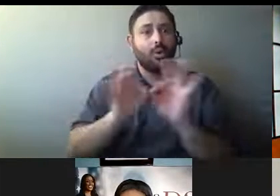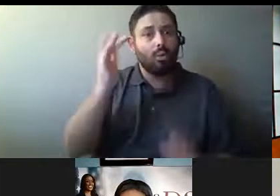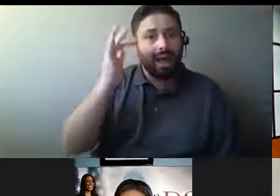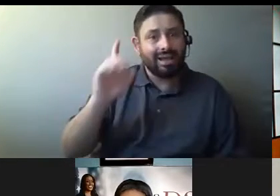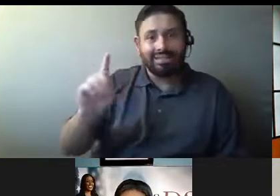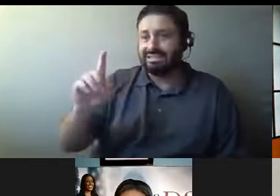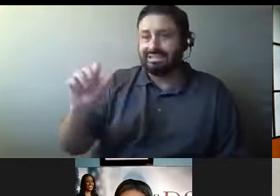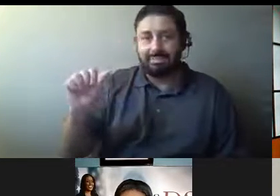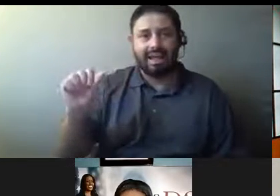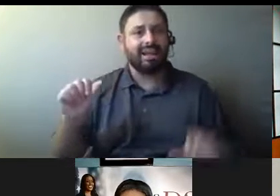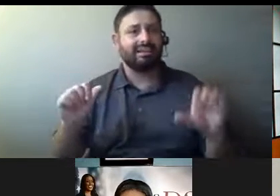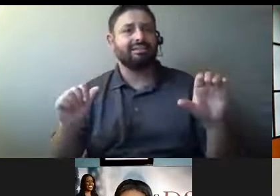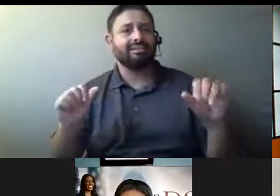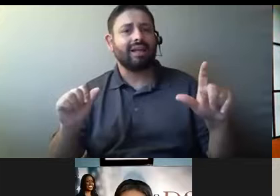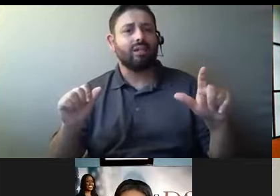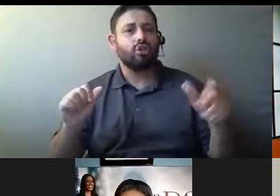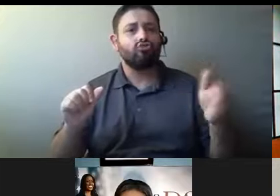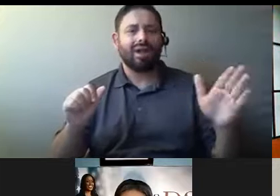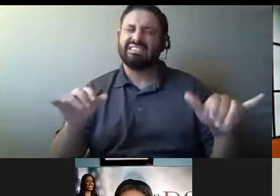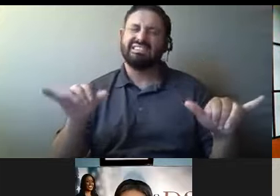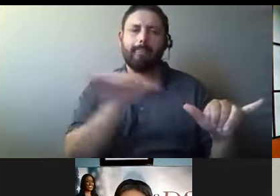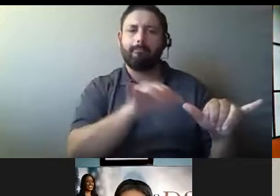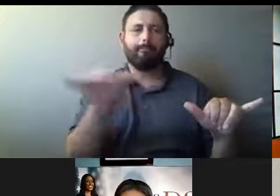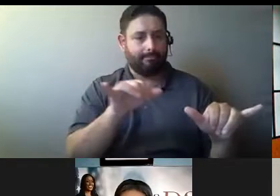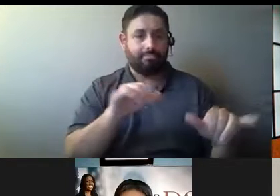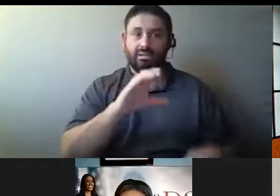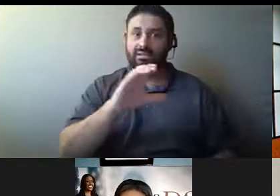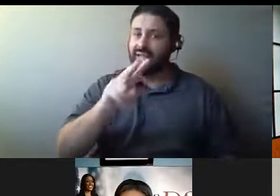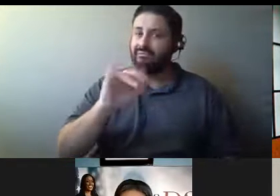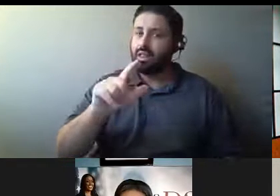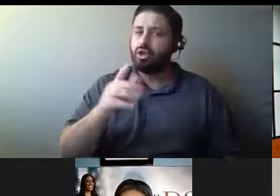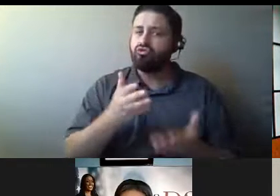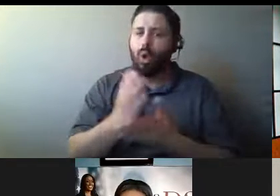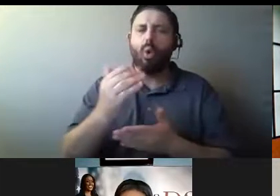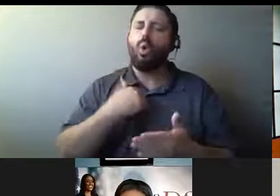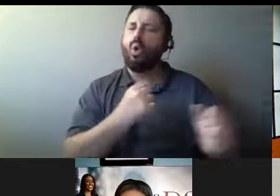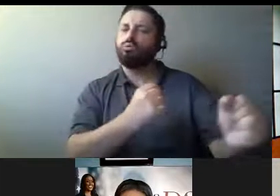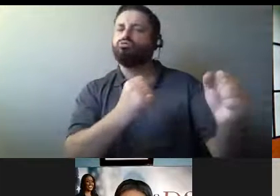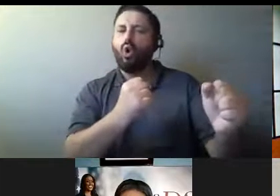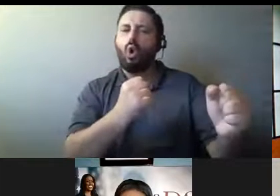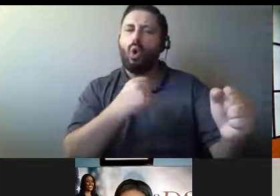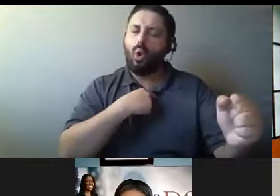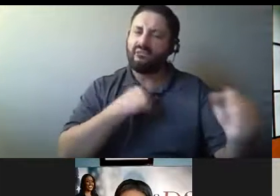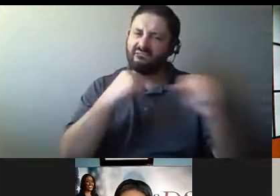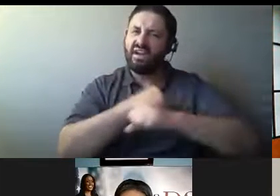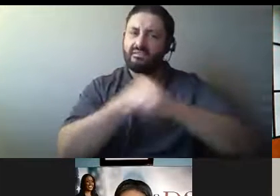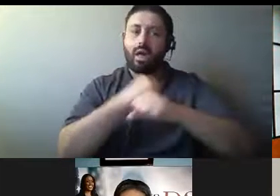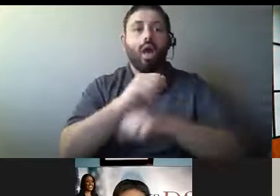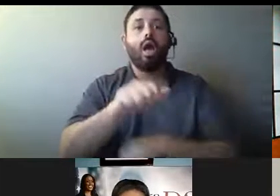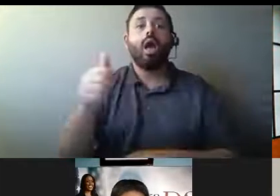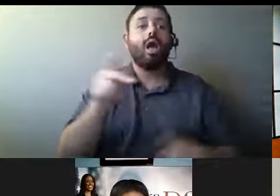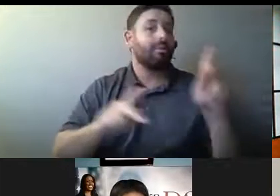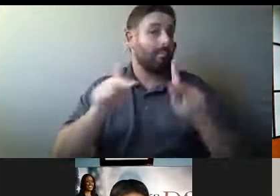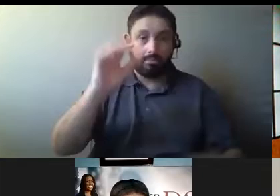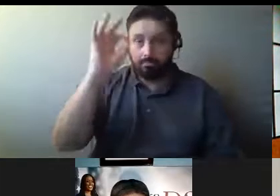civil rights are the same thing, and civil rights is something I have a strong track record in fighting for. Another thing that people don't often know